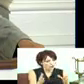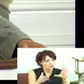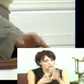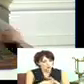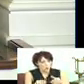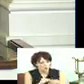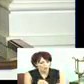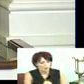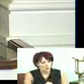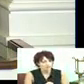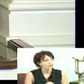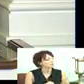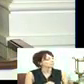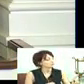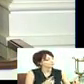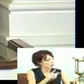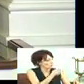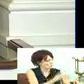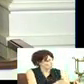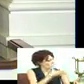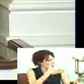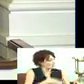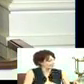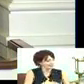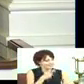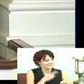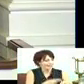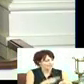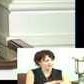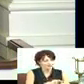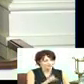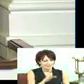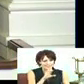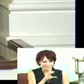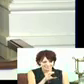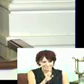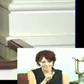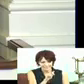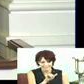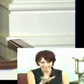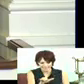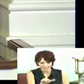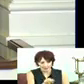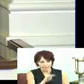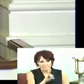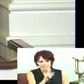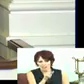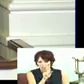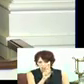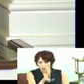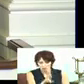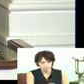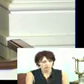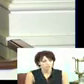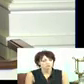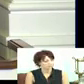Her name was Sini Miller. Sini and her partner Maggie came to MCC